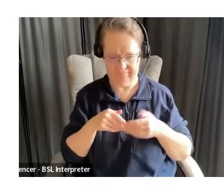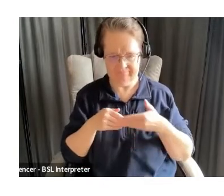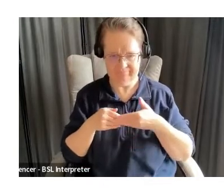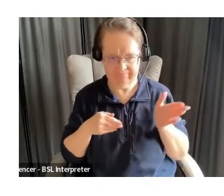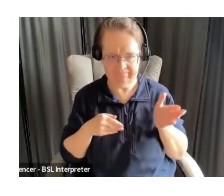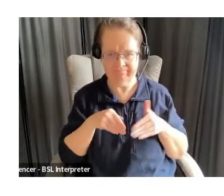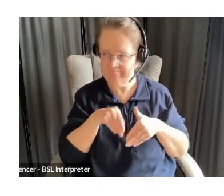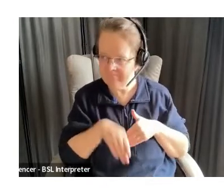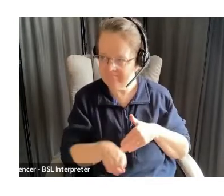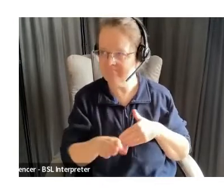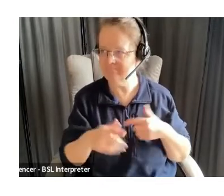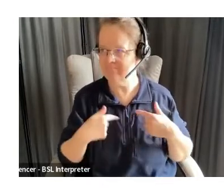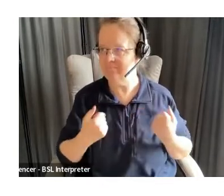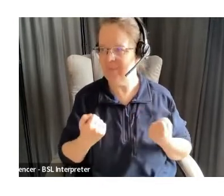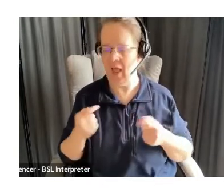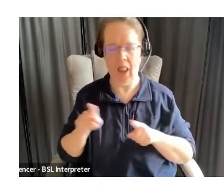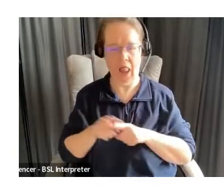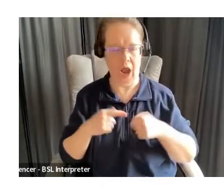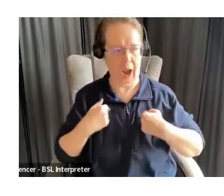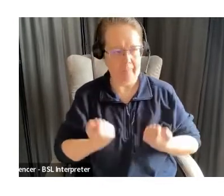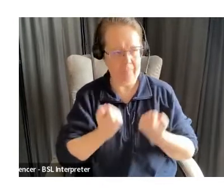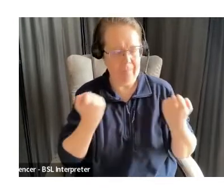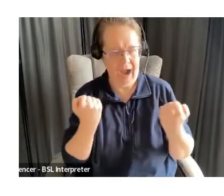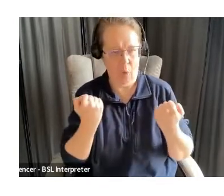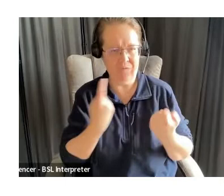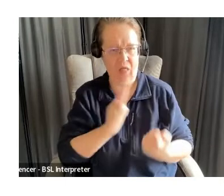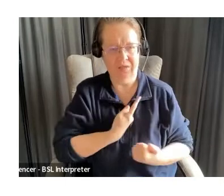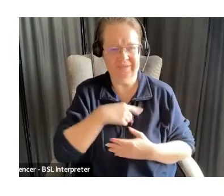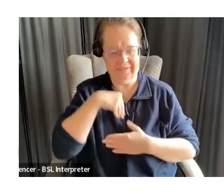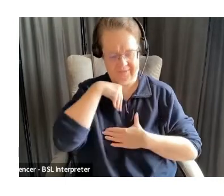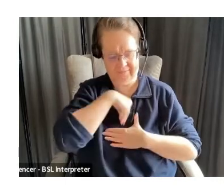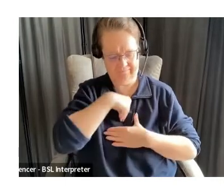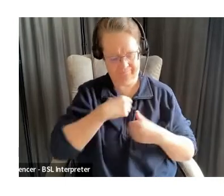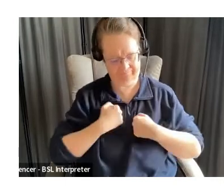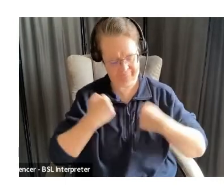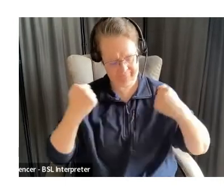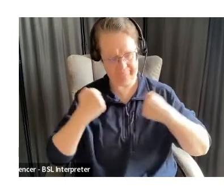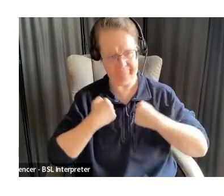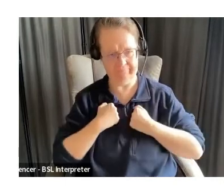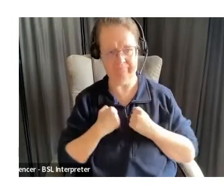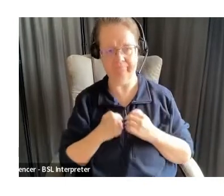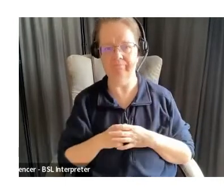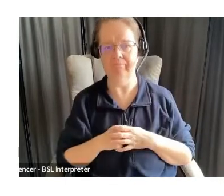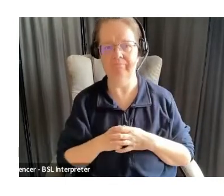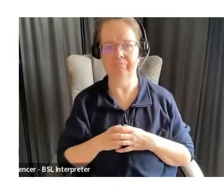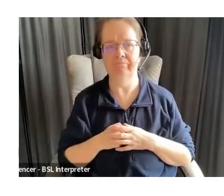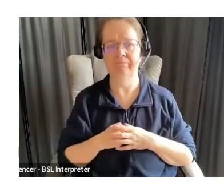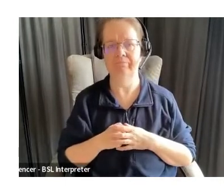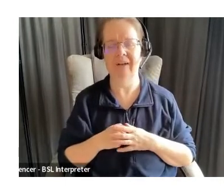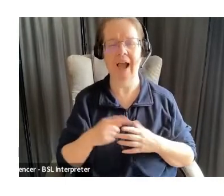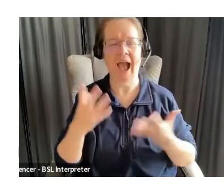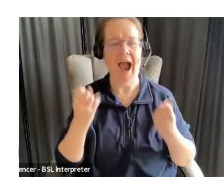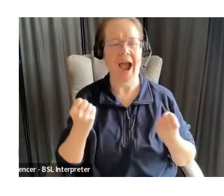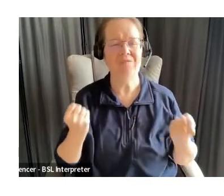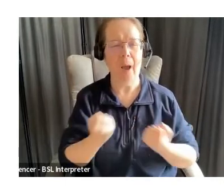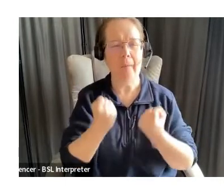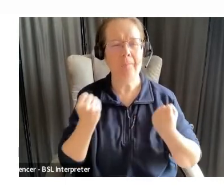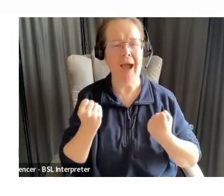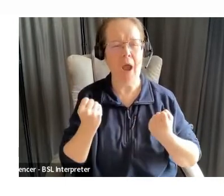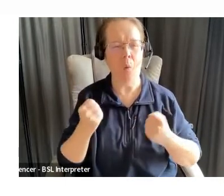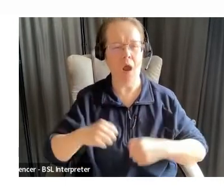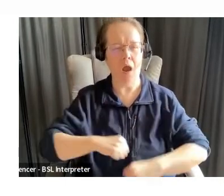your powerful self, so to speak. Now, there's this whole thing about holding power poses,